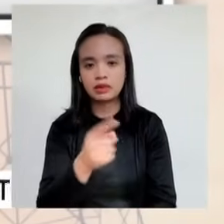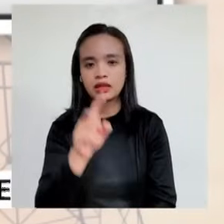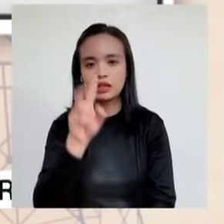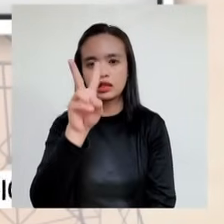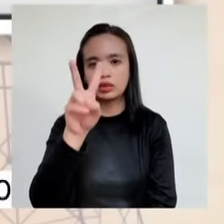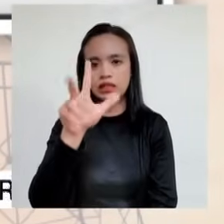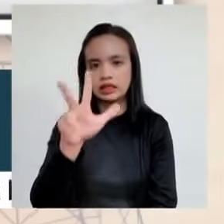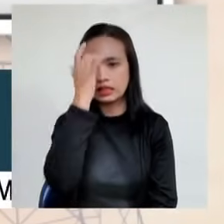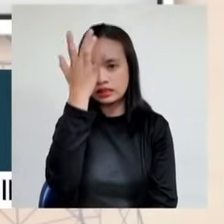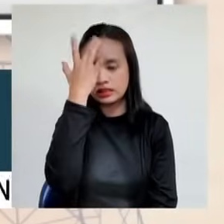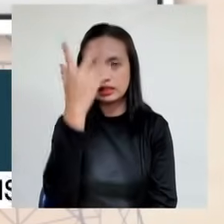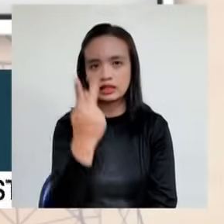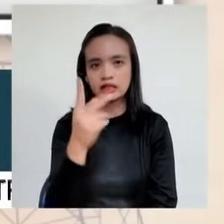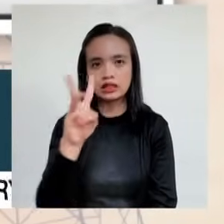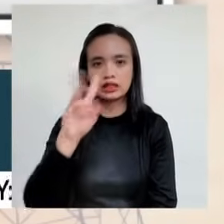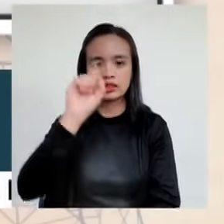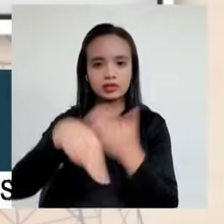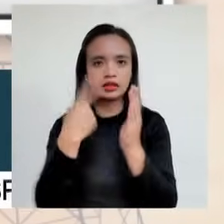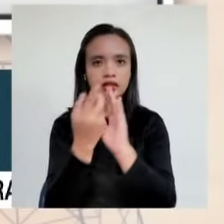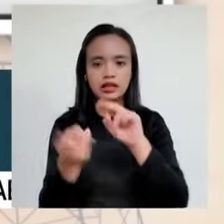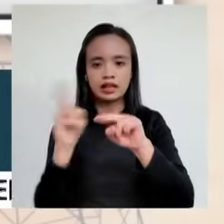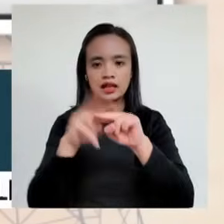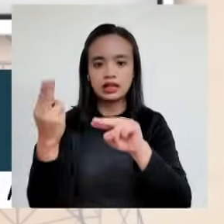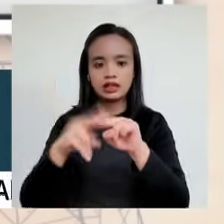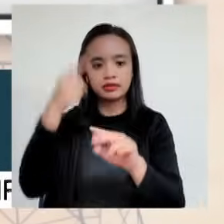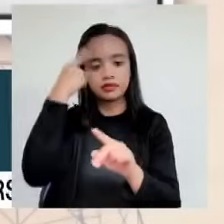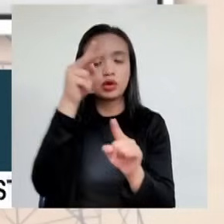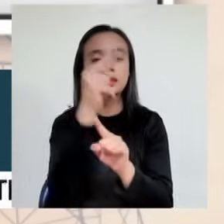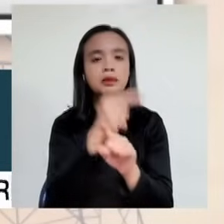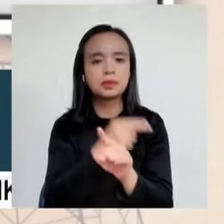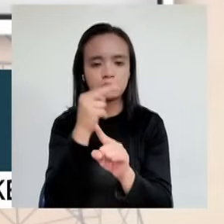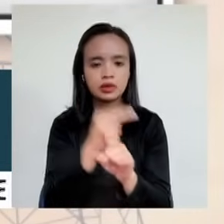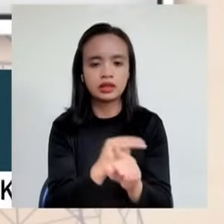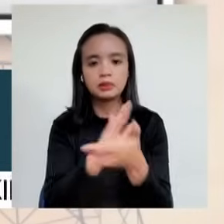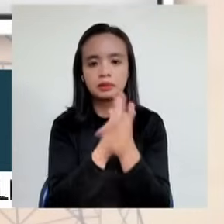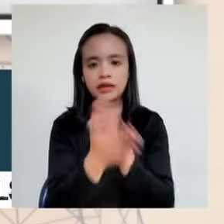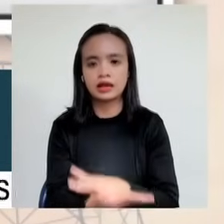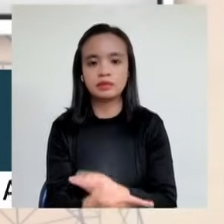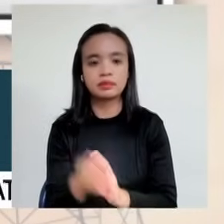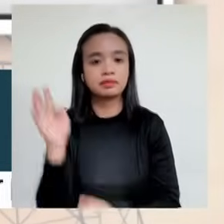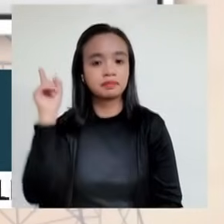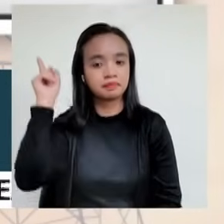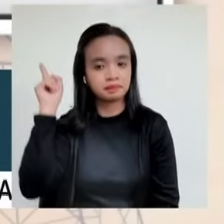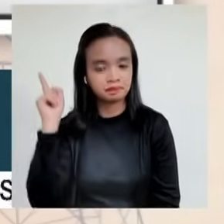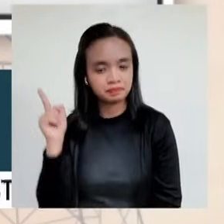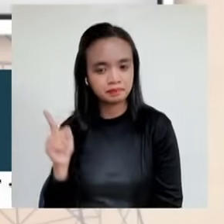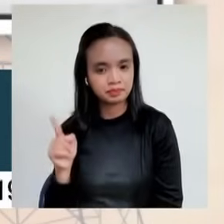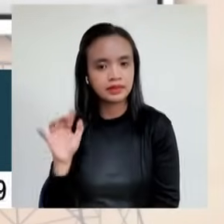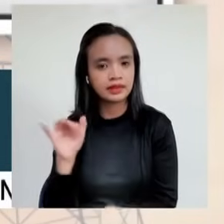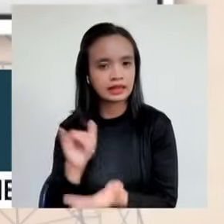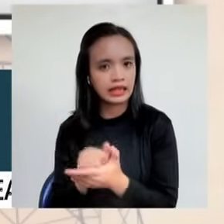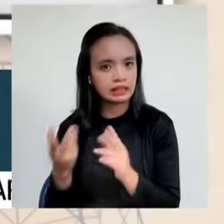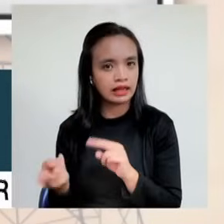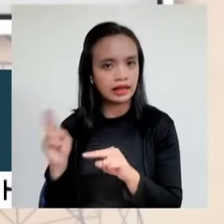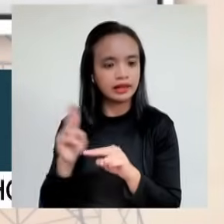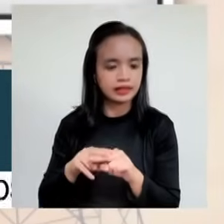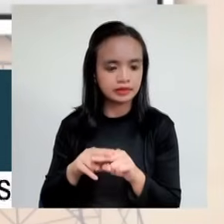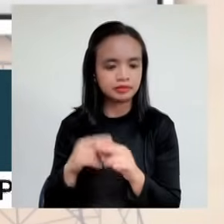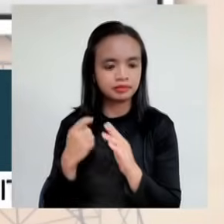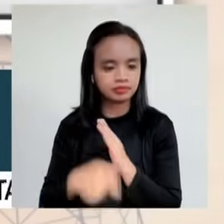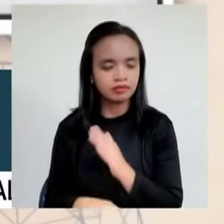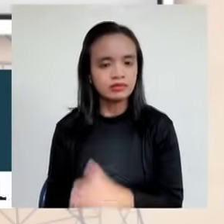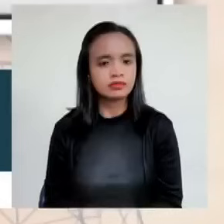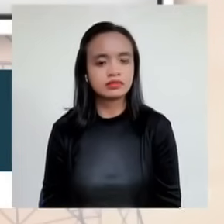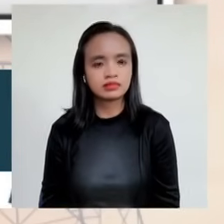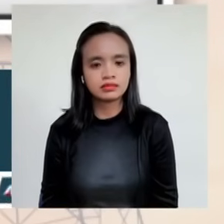hour rate hike for November. This will translate to a 47 to 117 peso additional charge